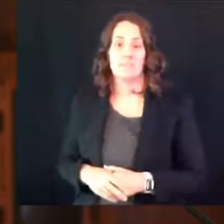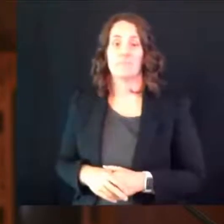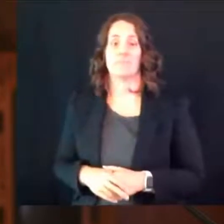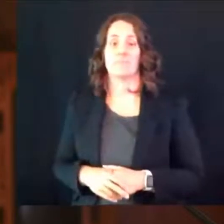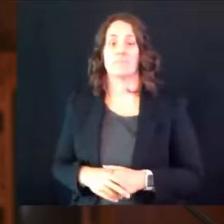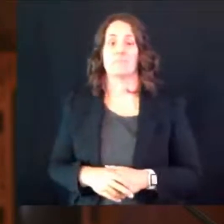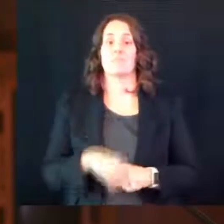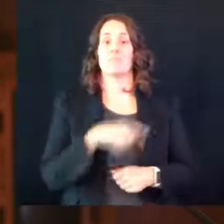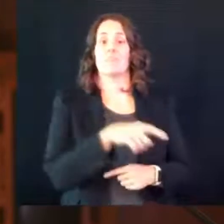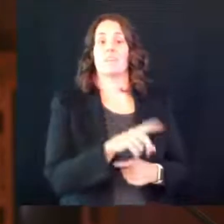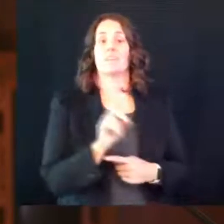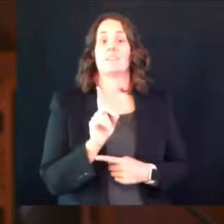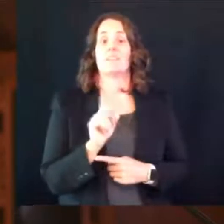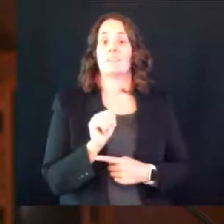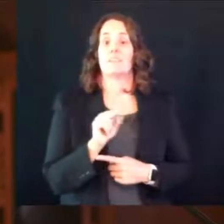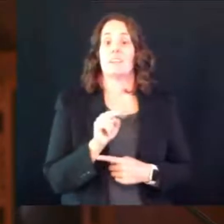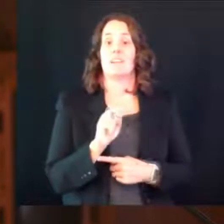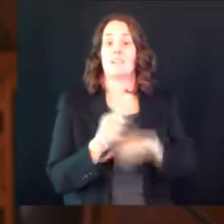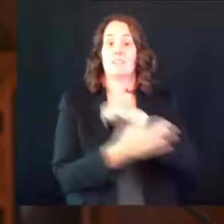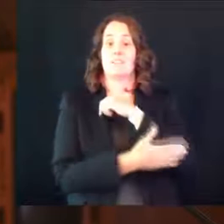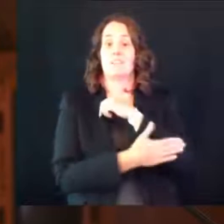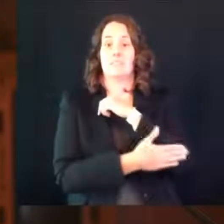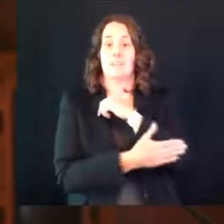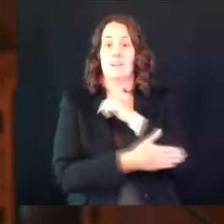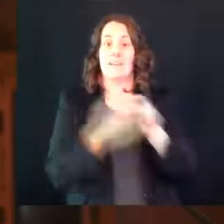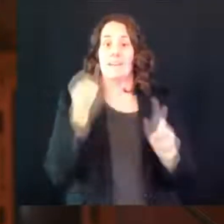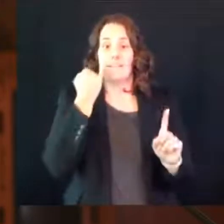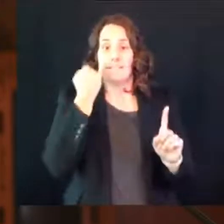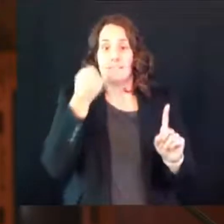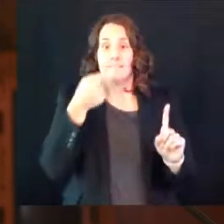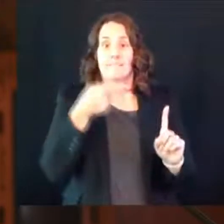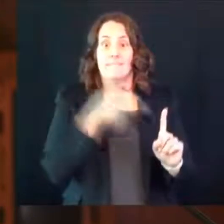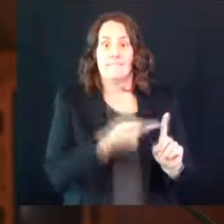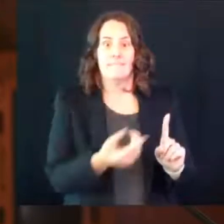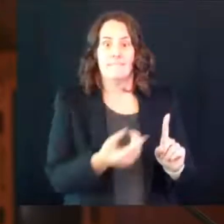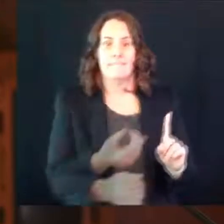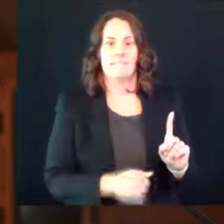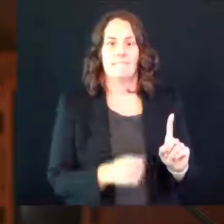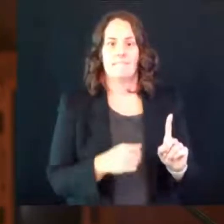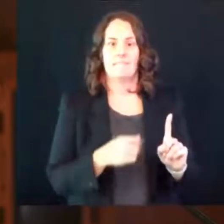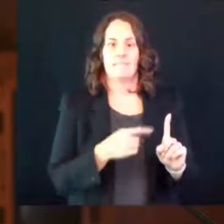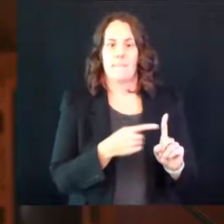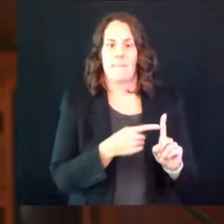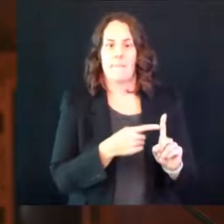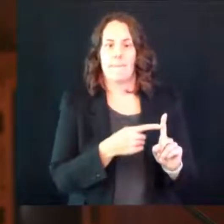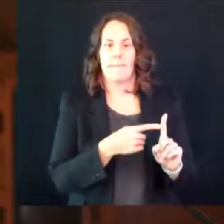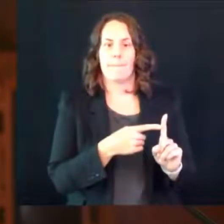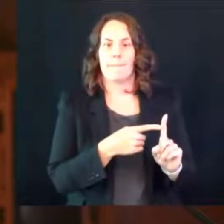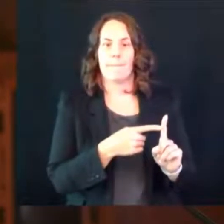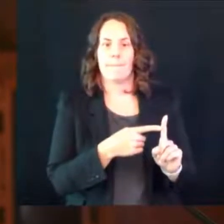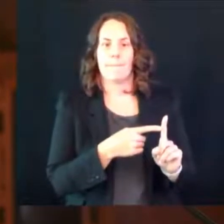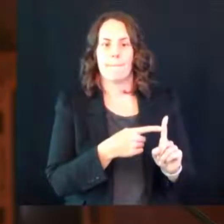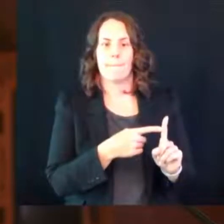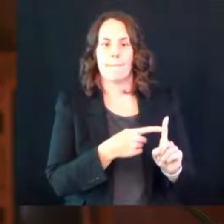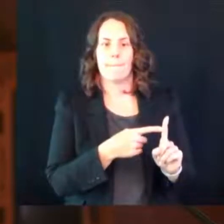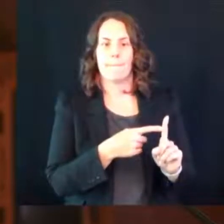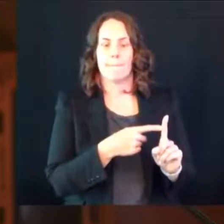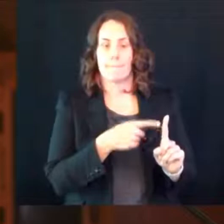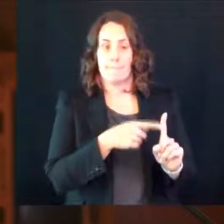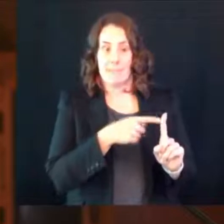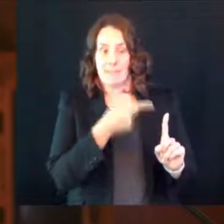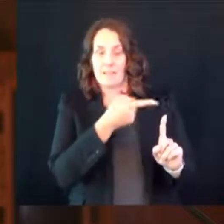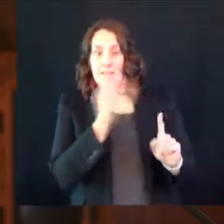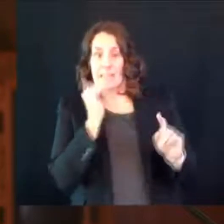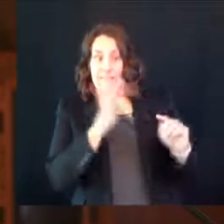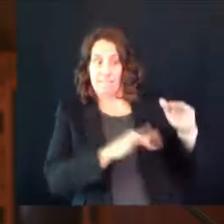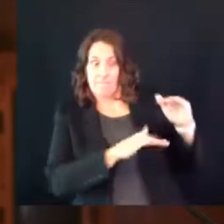need backup. But at this point, that's not where we are. But again, we want to make